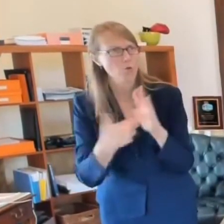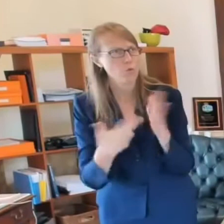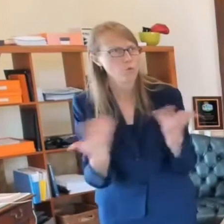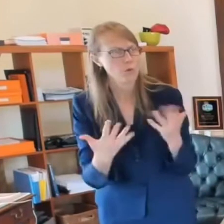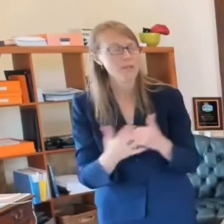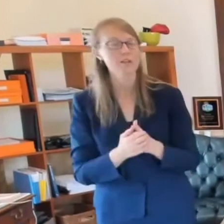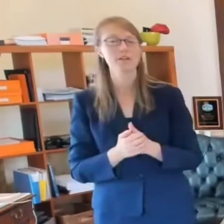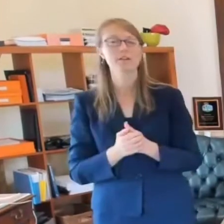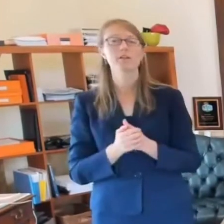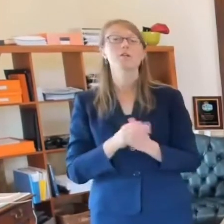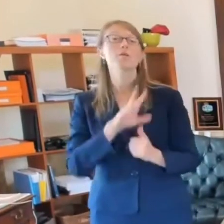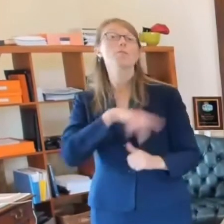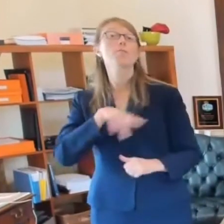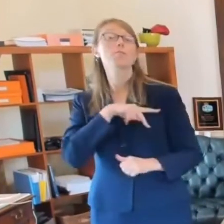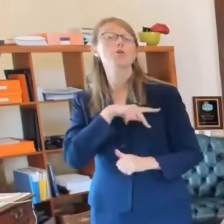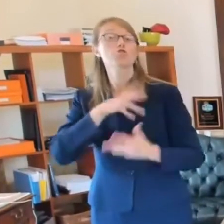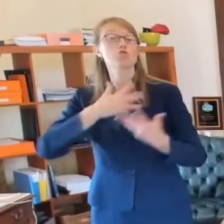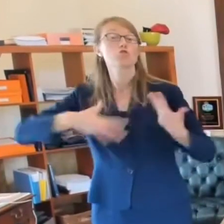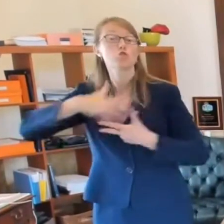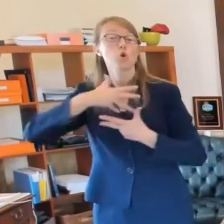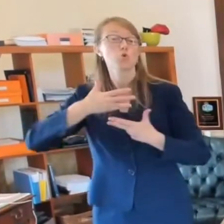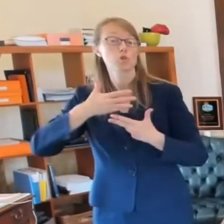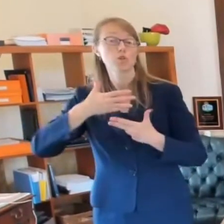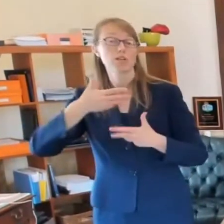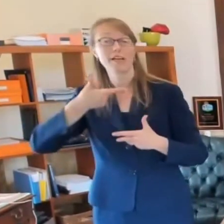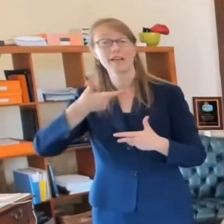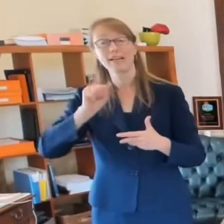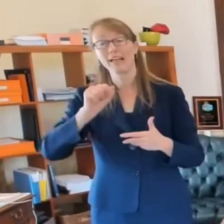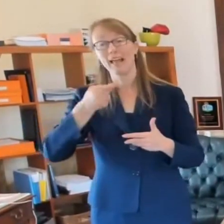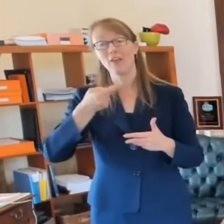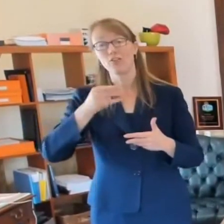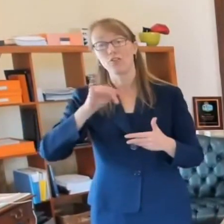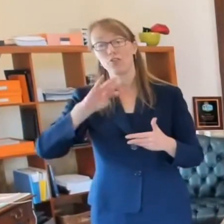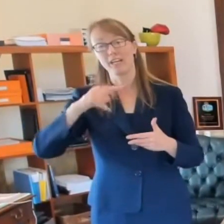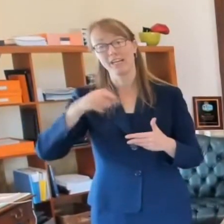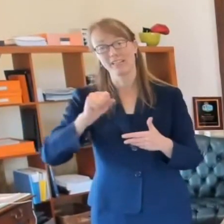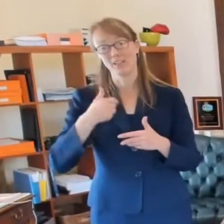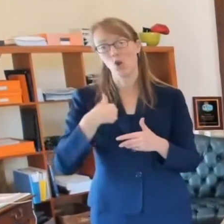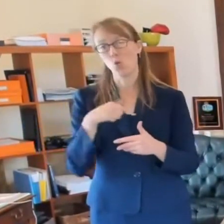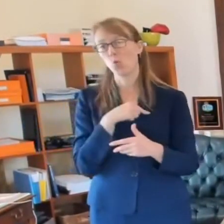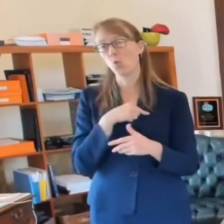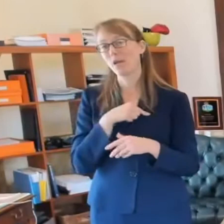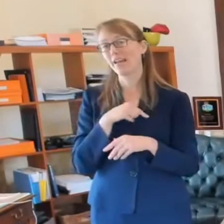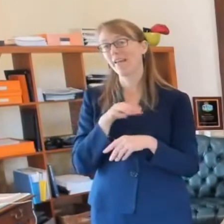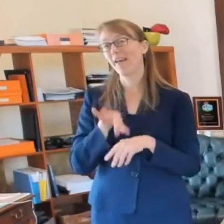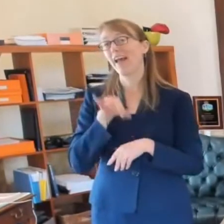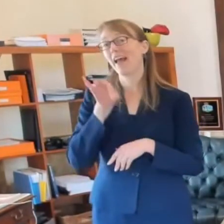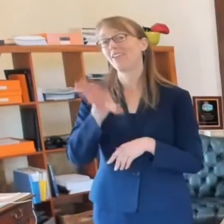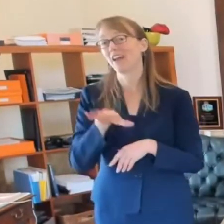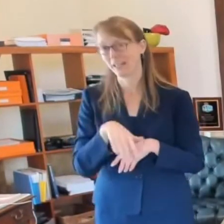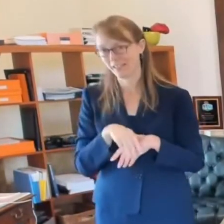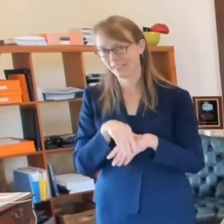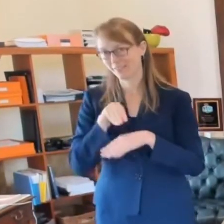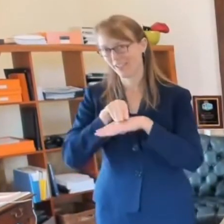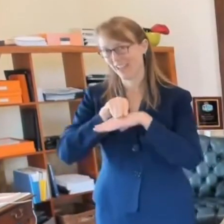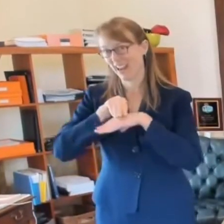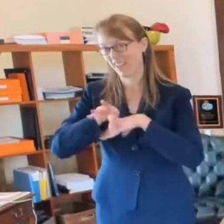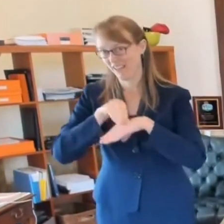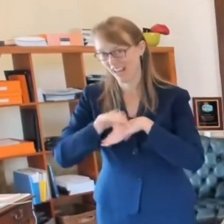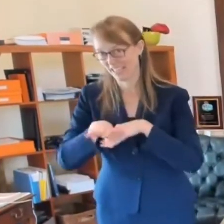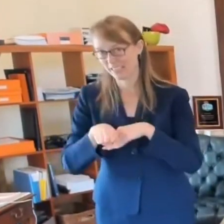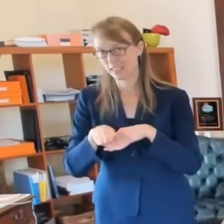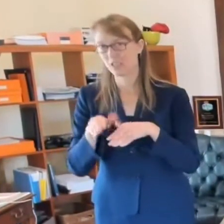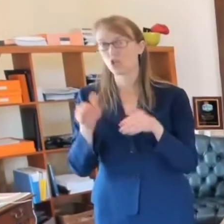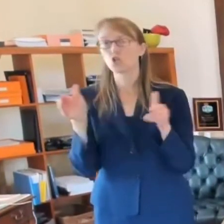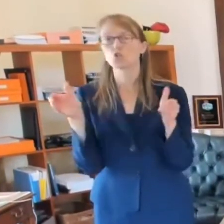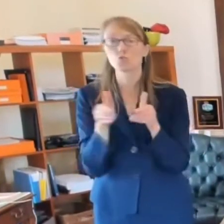Personal social gatherings is you're being advised to keep as small as possible. Right now, there